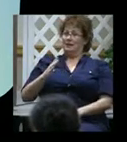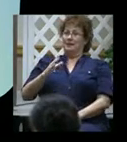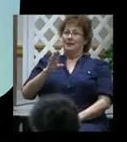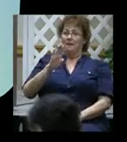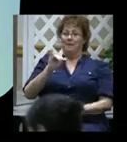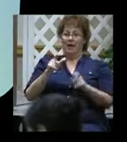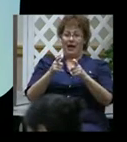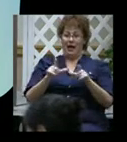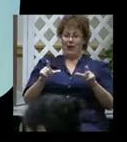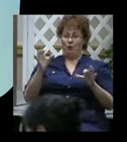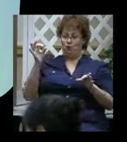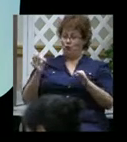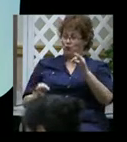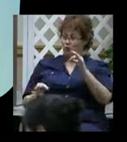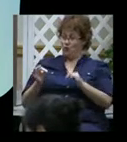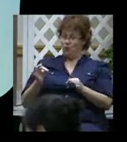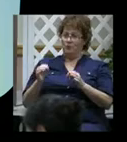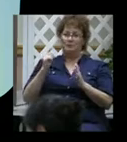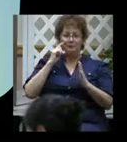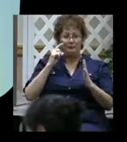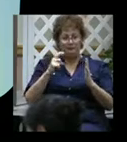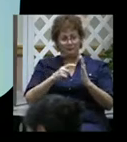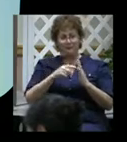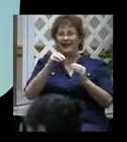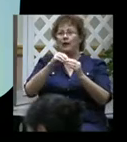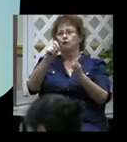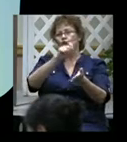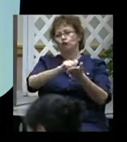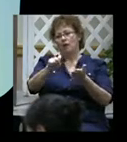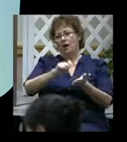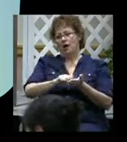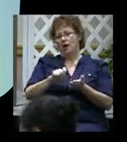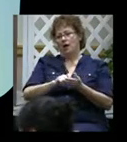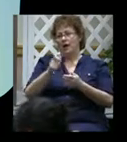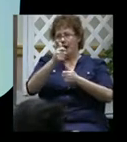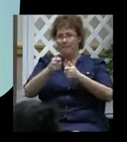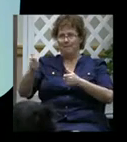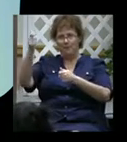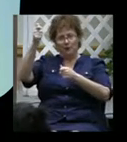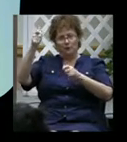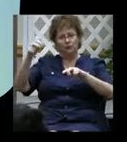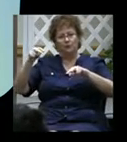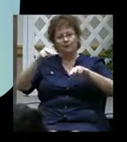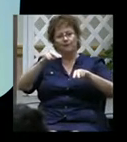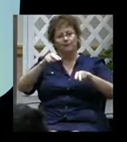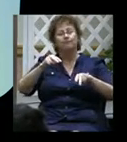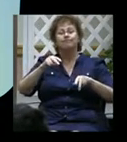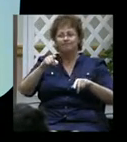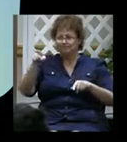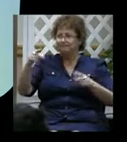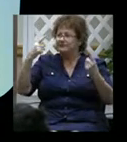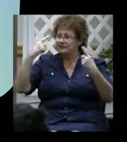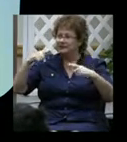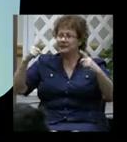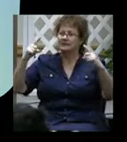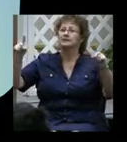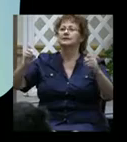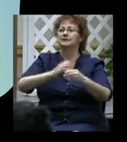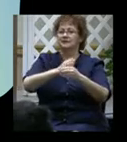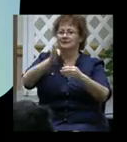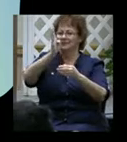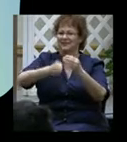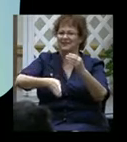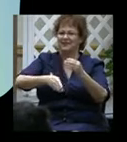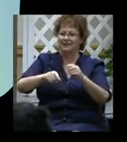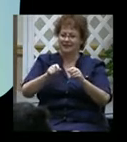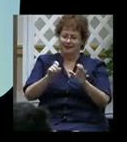New Mexico judiciary who is recognized in writing by the Administrative Office of the Courts as having successfully completed the New Mexico Center